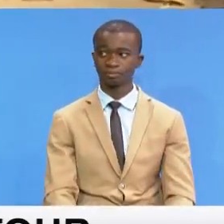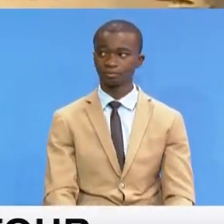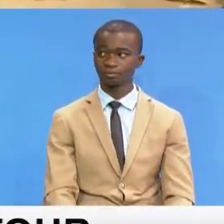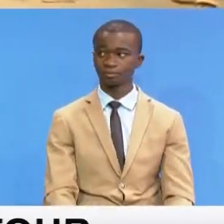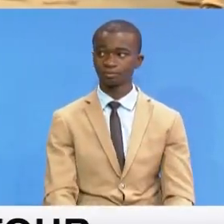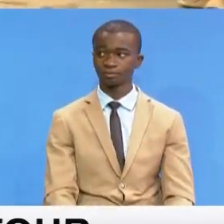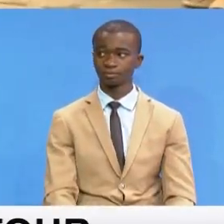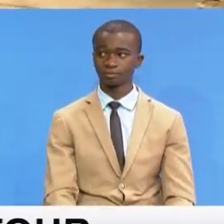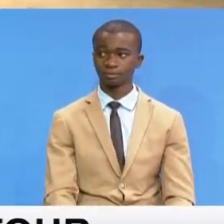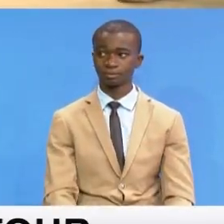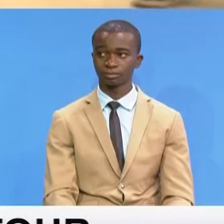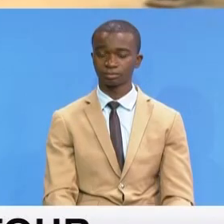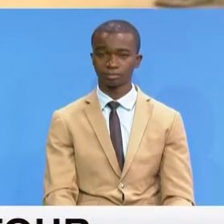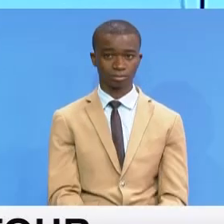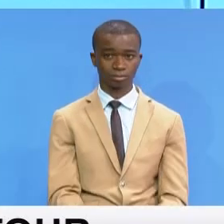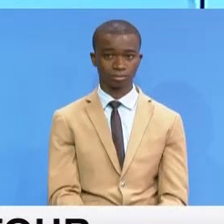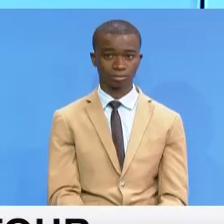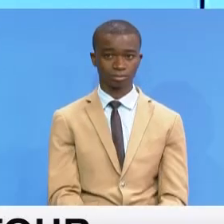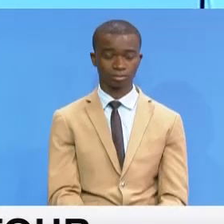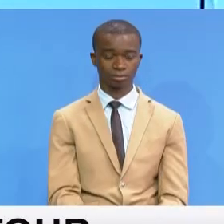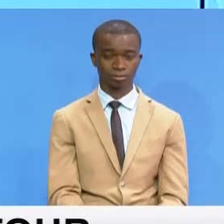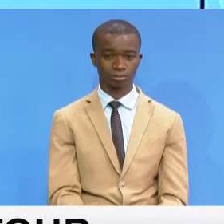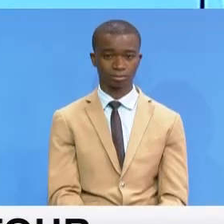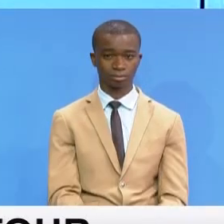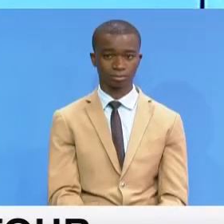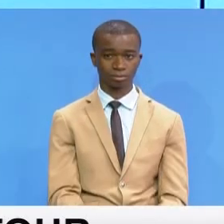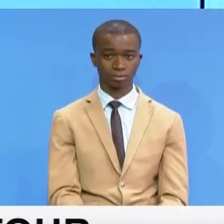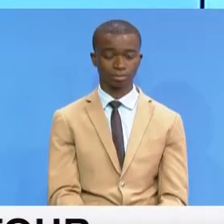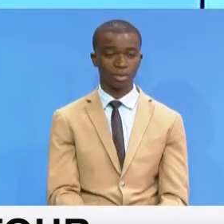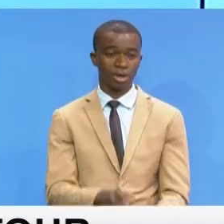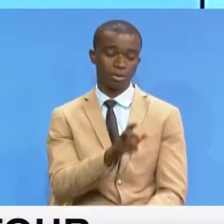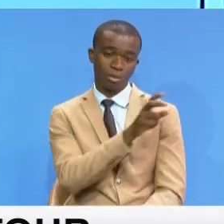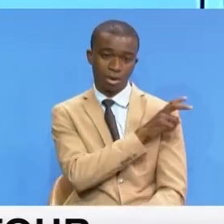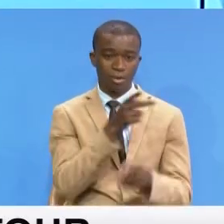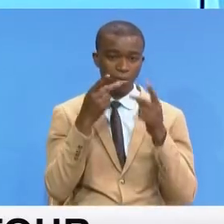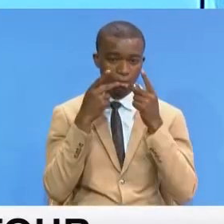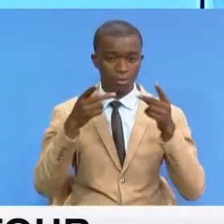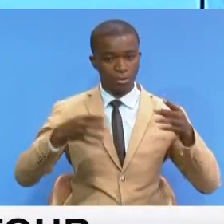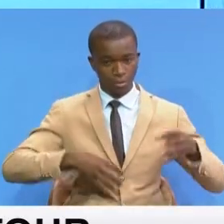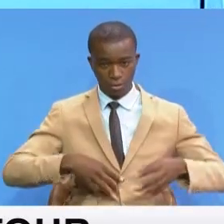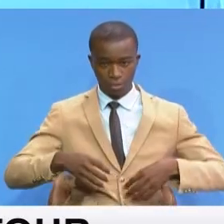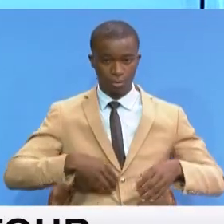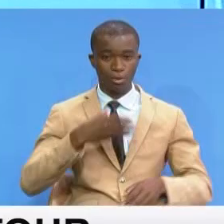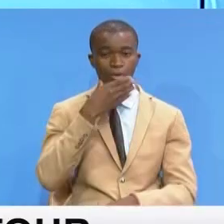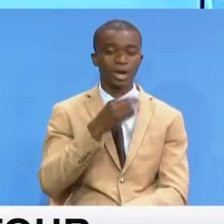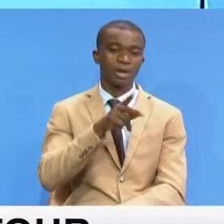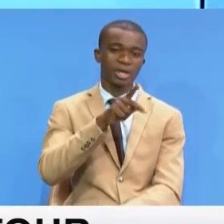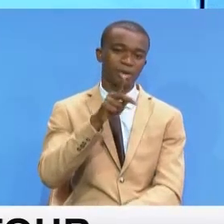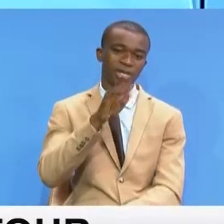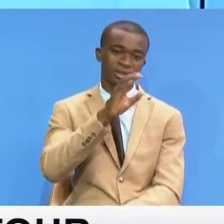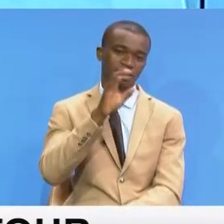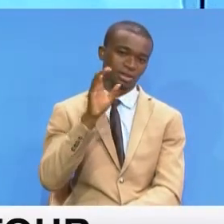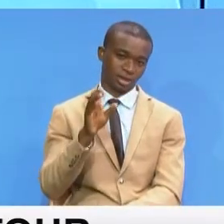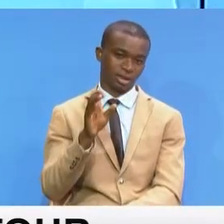Katete, Eastern Province. In other news, Police Public Complaints Commission, PPCC,